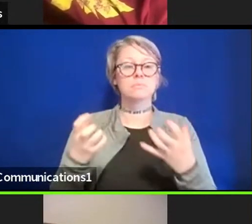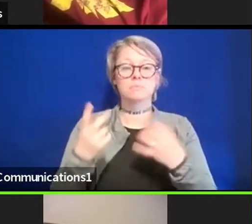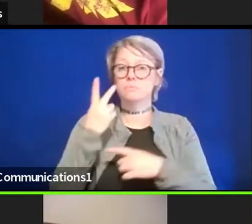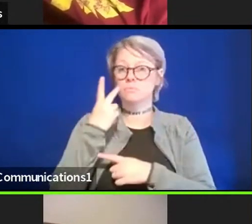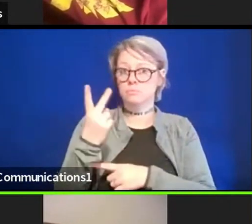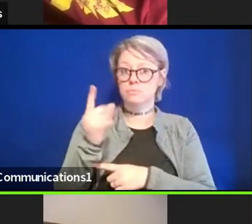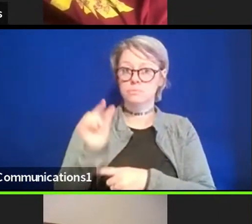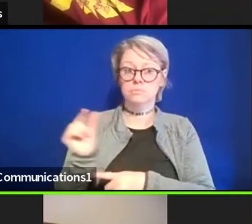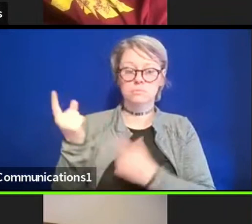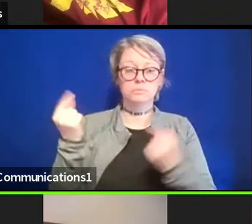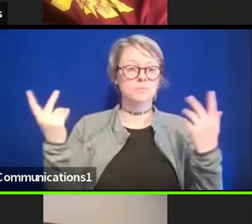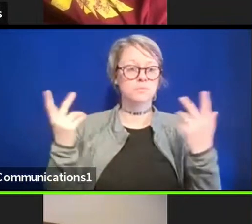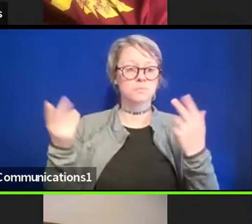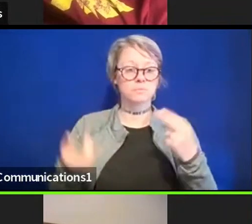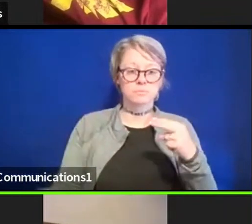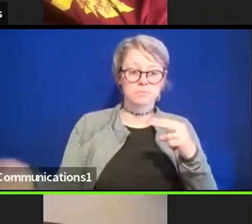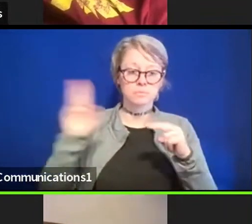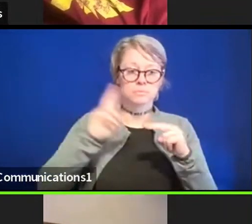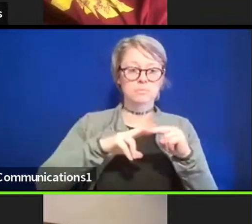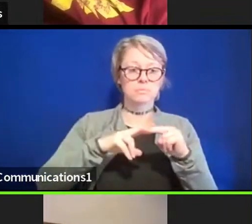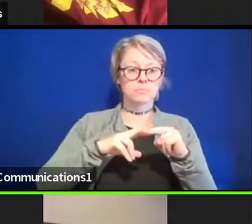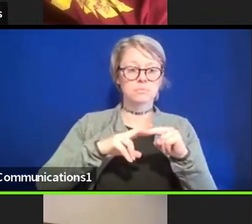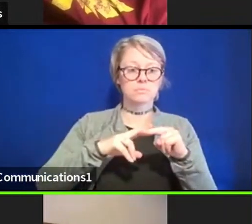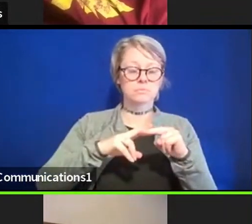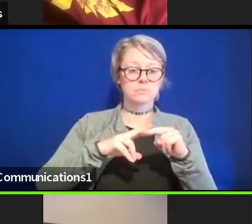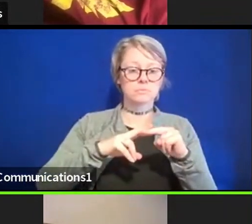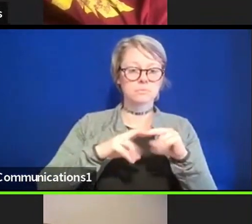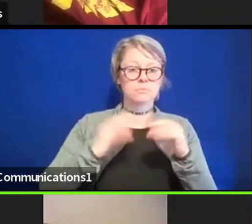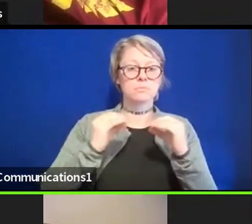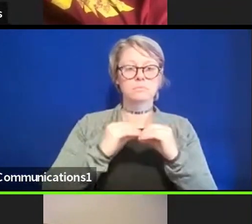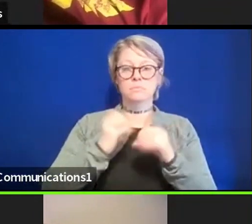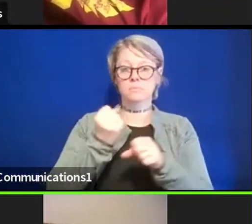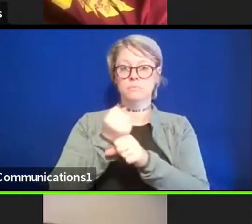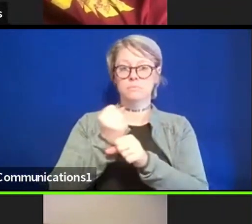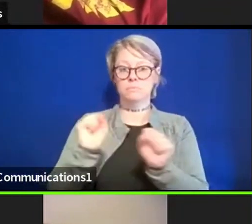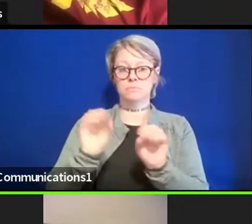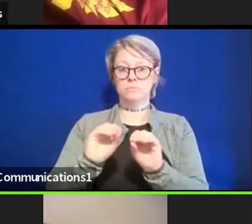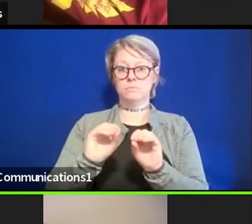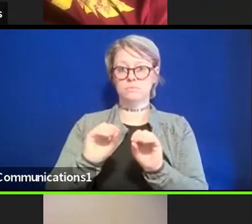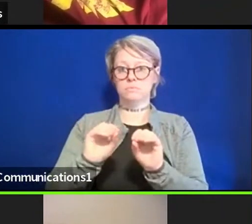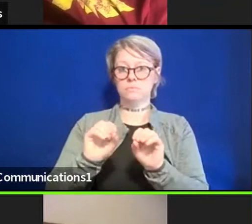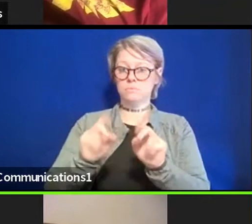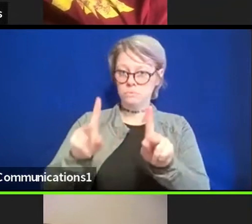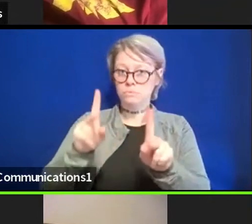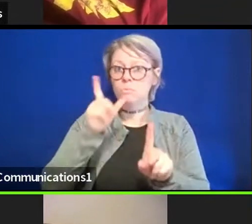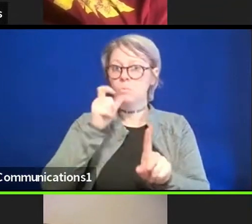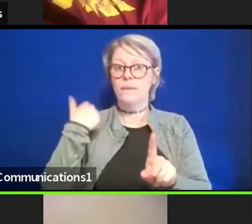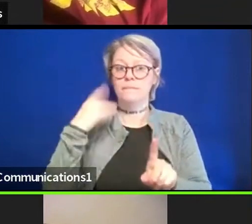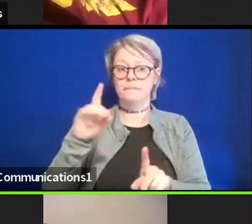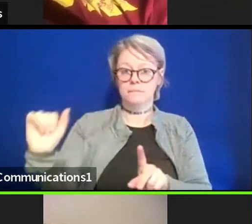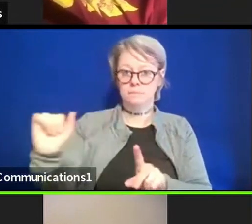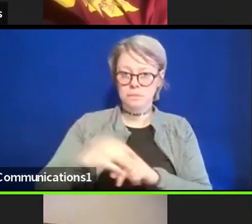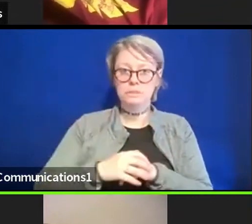increase a lot more safe, a lot more opportunities for people with disabilities and people